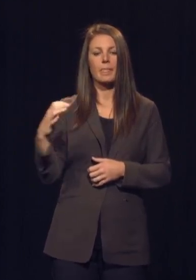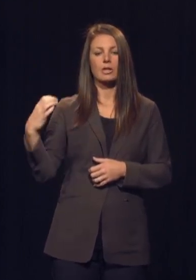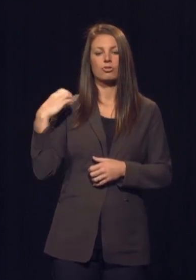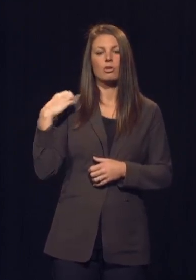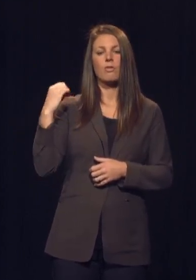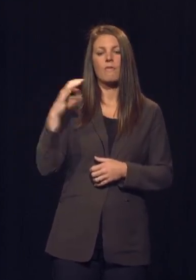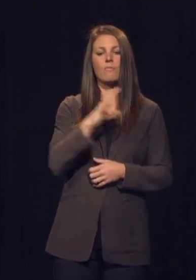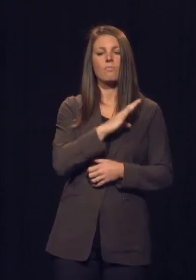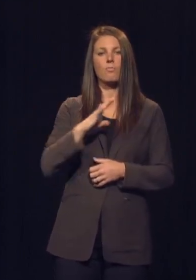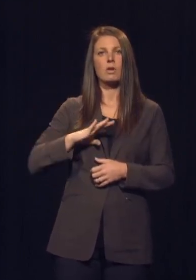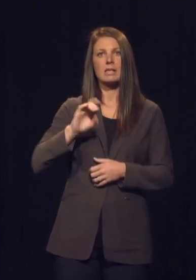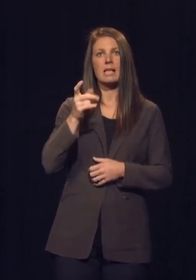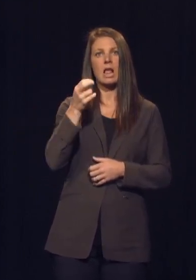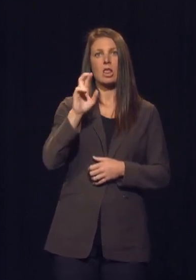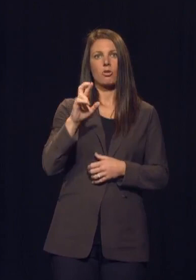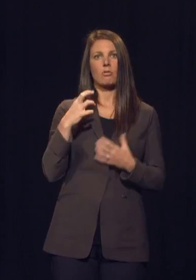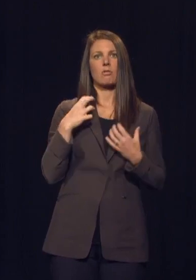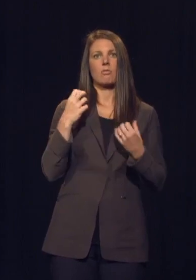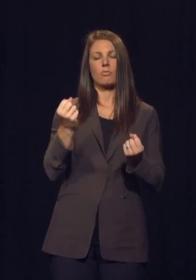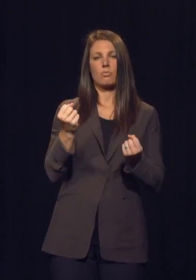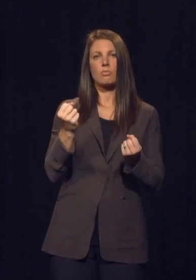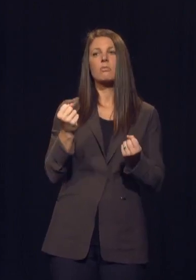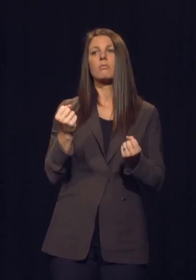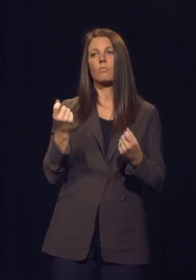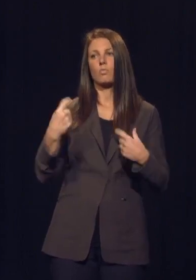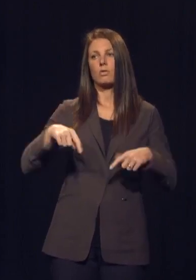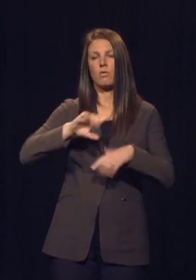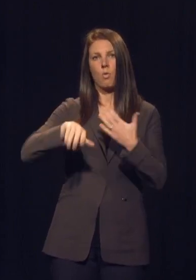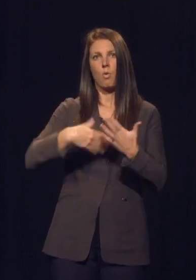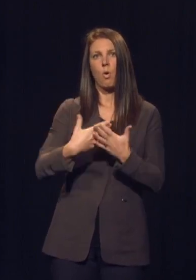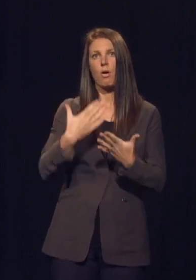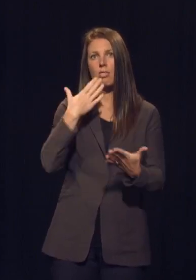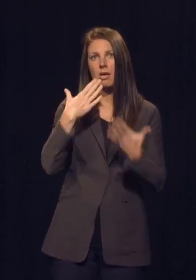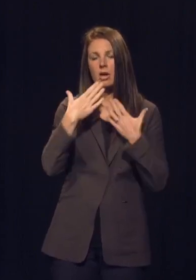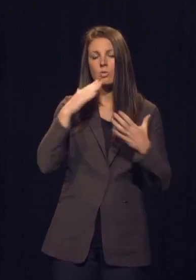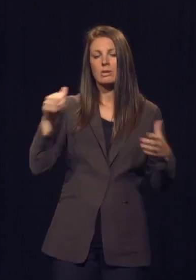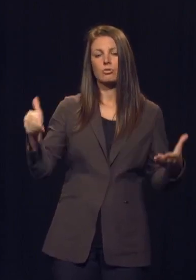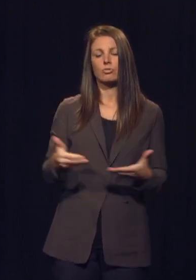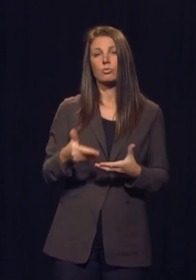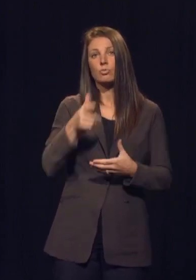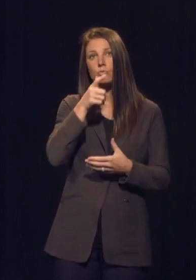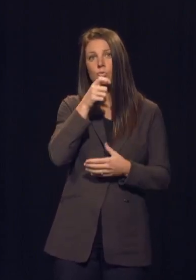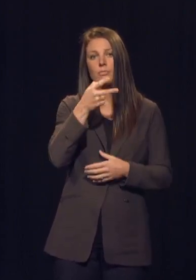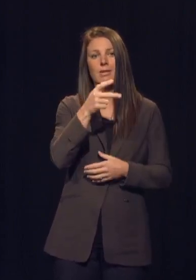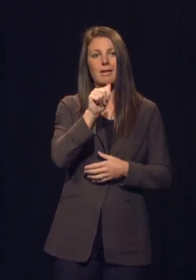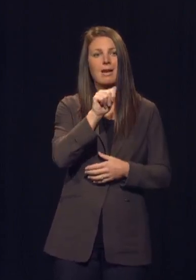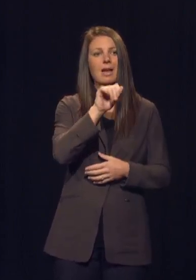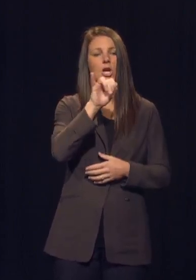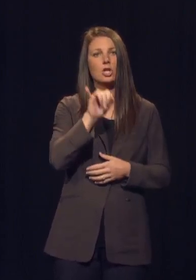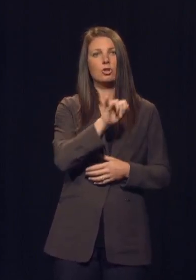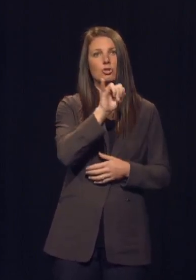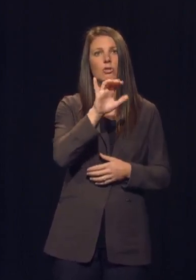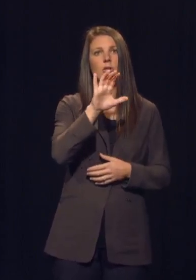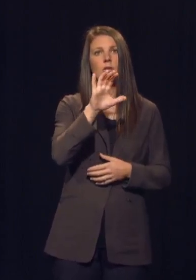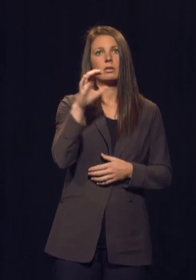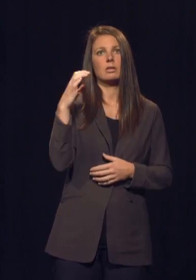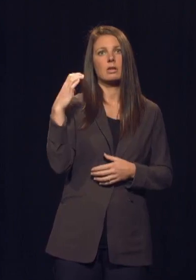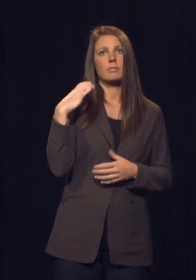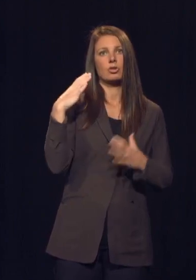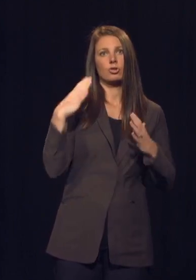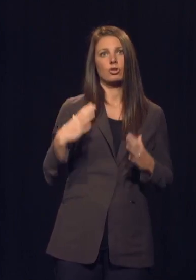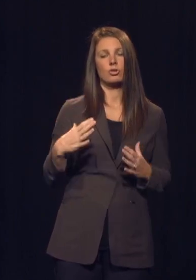of the staff and the Board of Directors, we would like to welcome and introduce PA Insurance Commissioner Michael